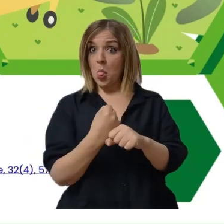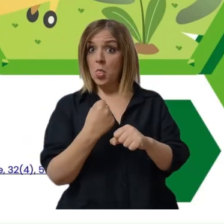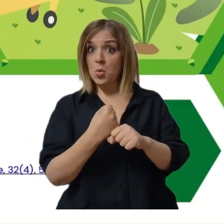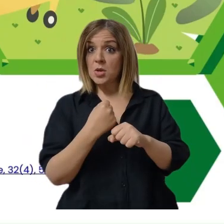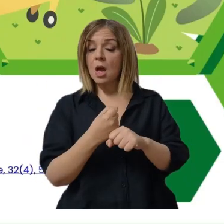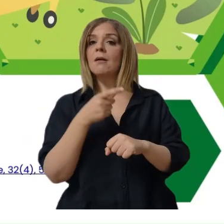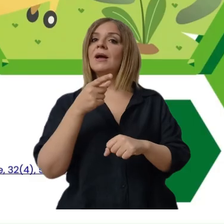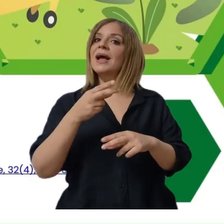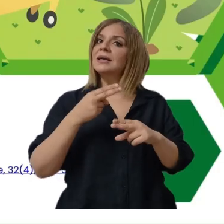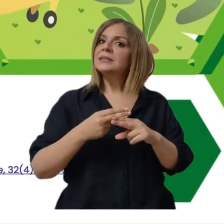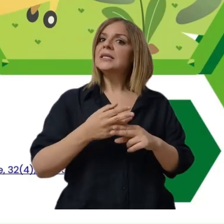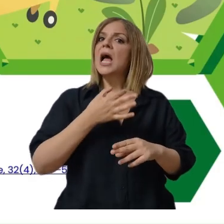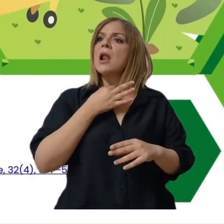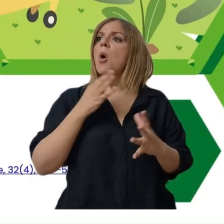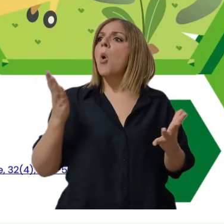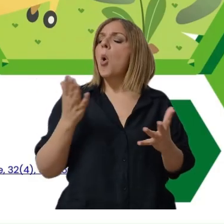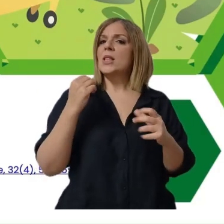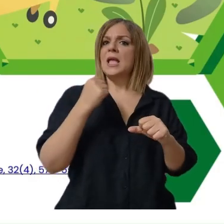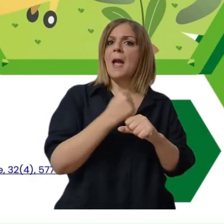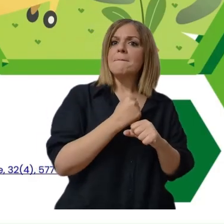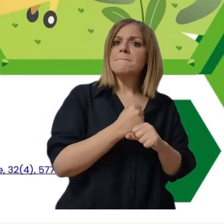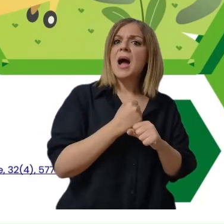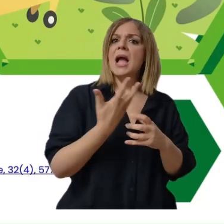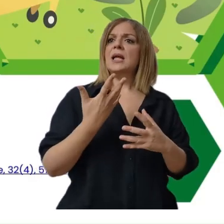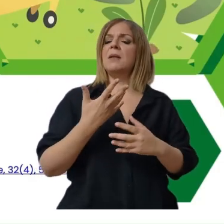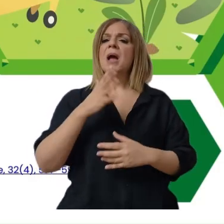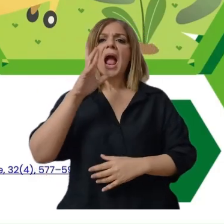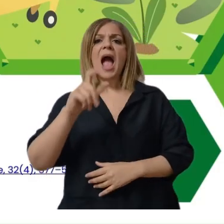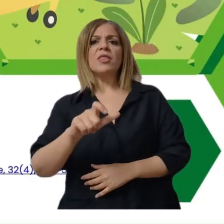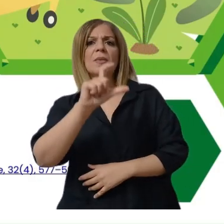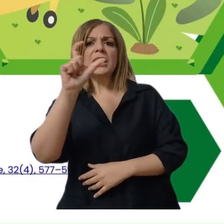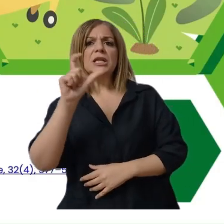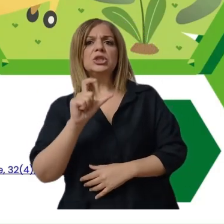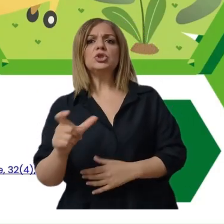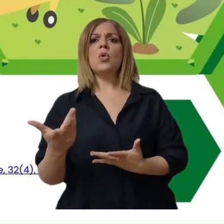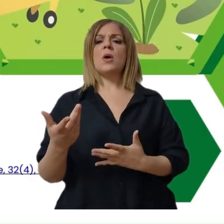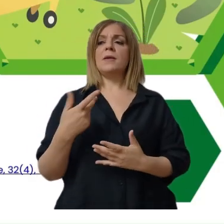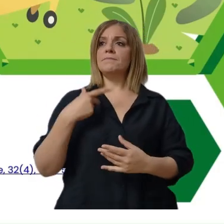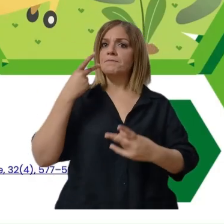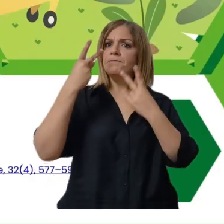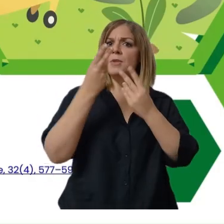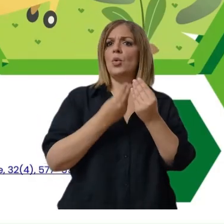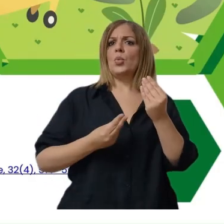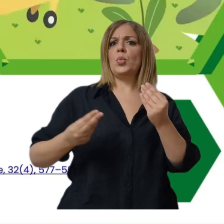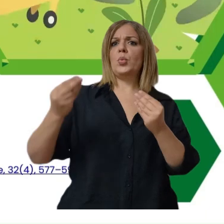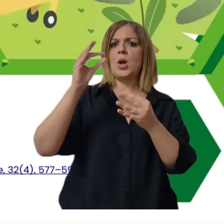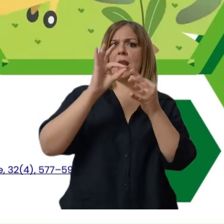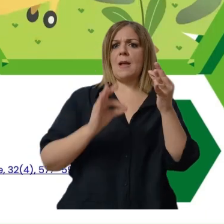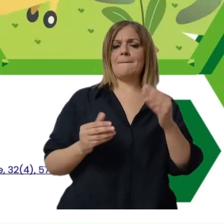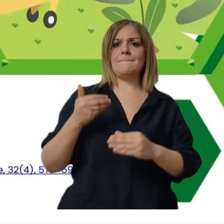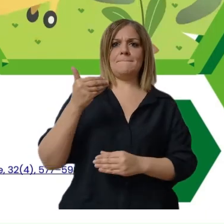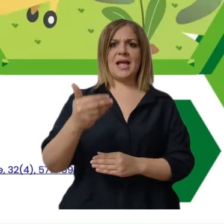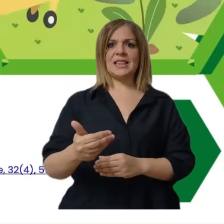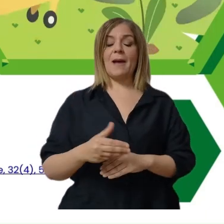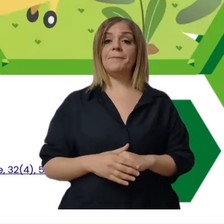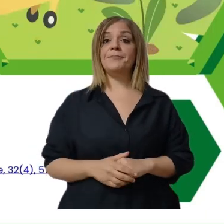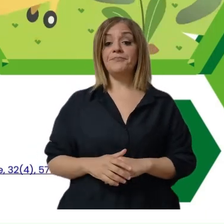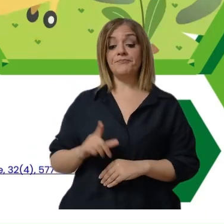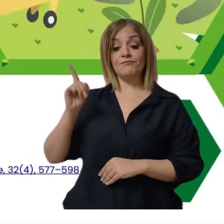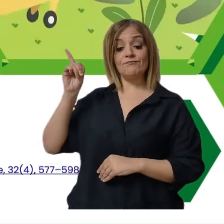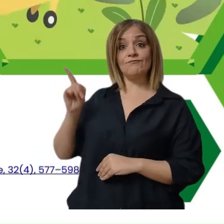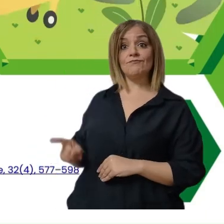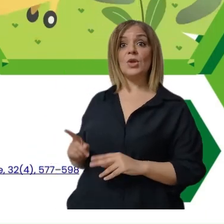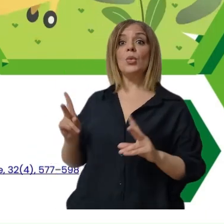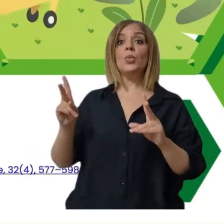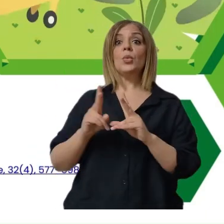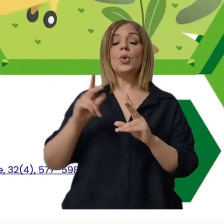are useful in any profession and in our daily lives. We'll see them in more detail later on. Here